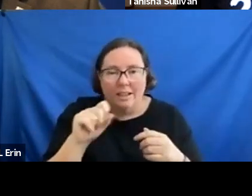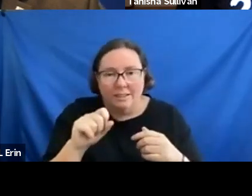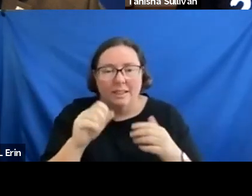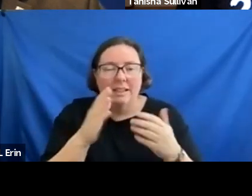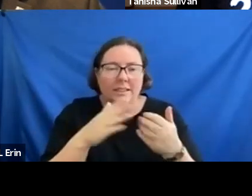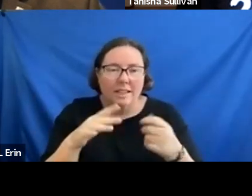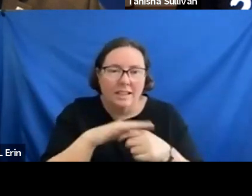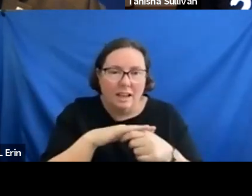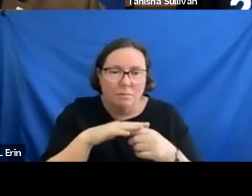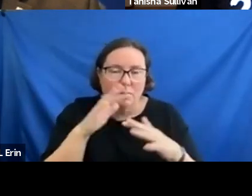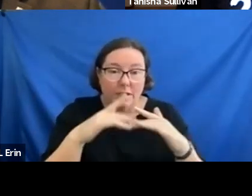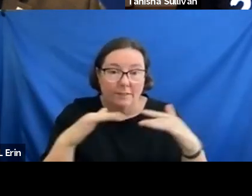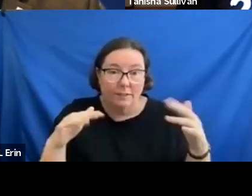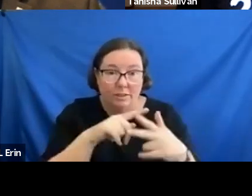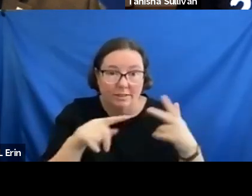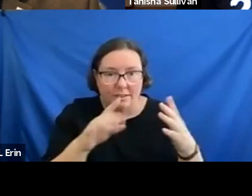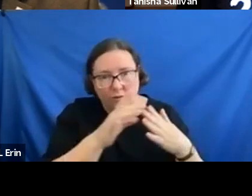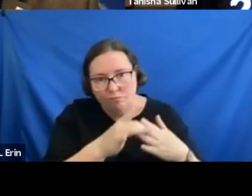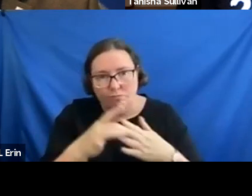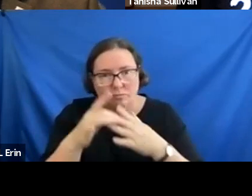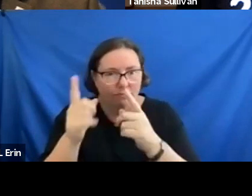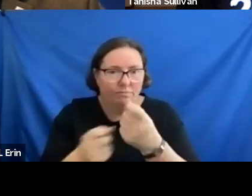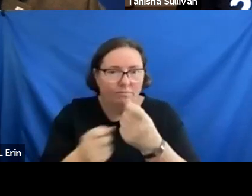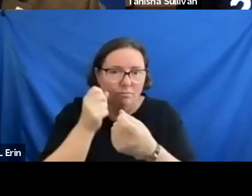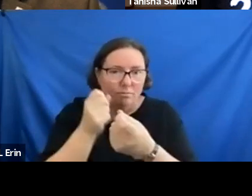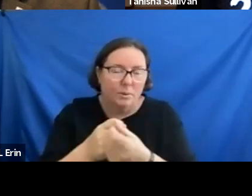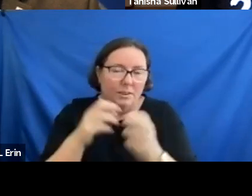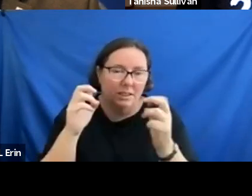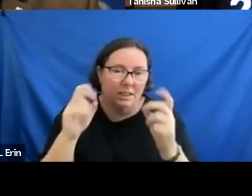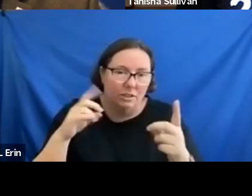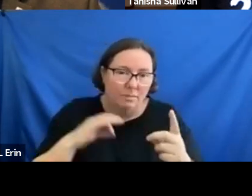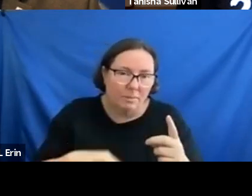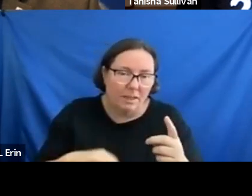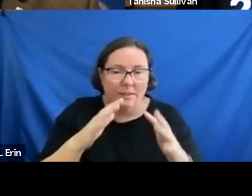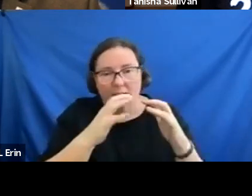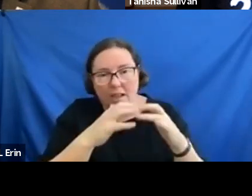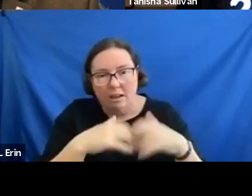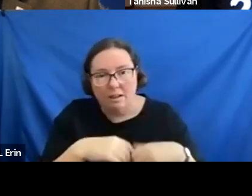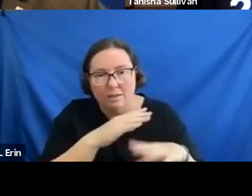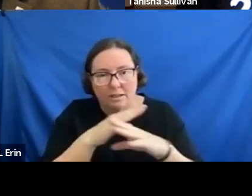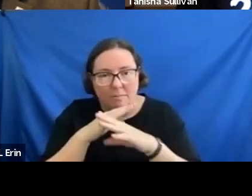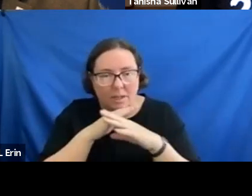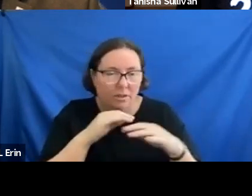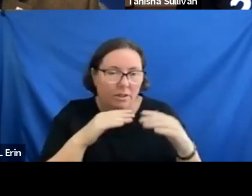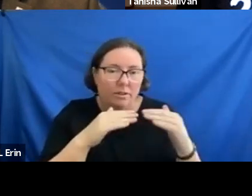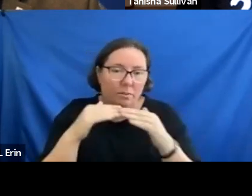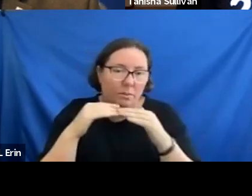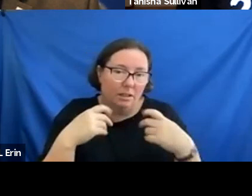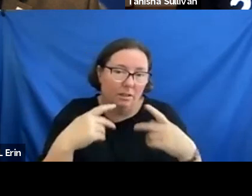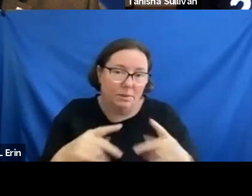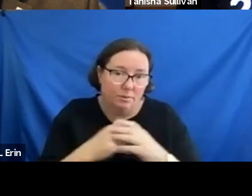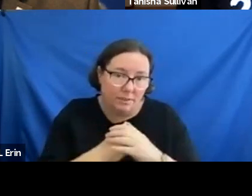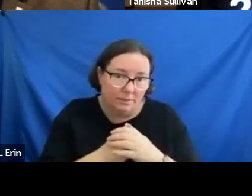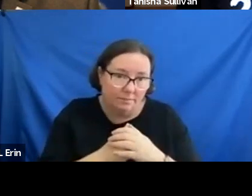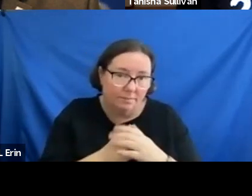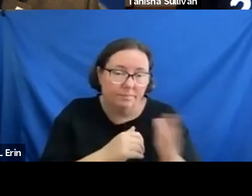diversity that furthers these educational benefits and eliminates these barriers to equal educational opportunity. What